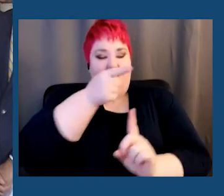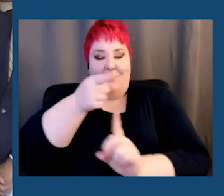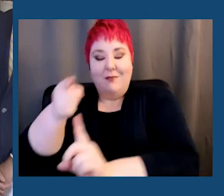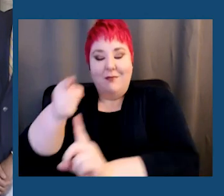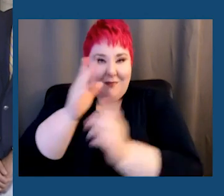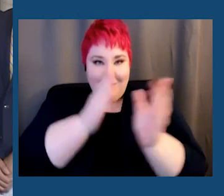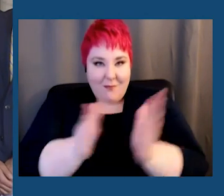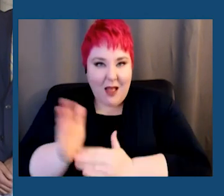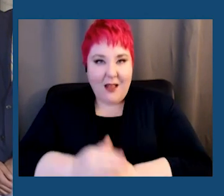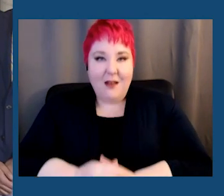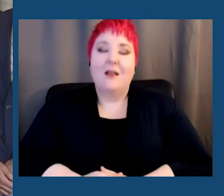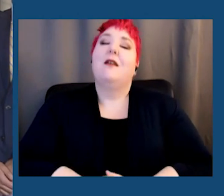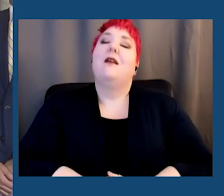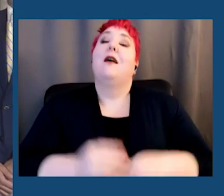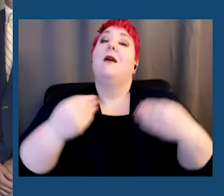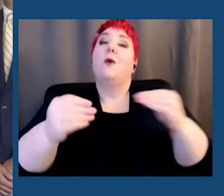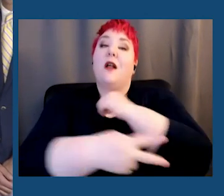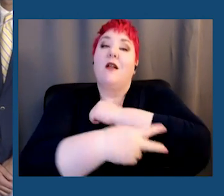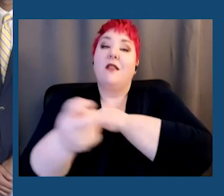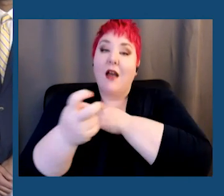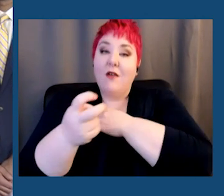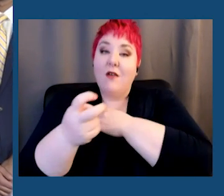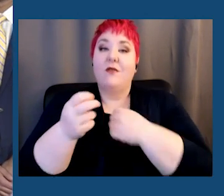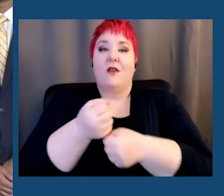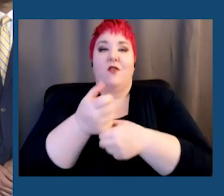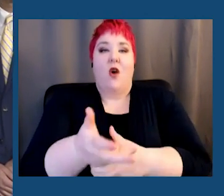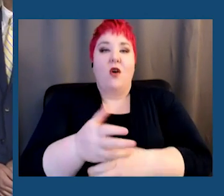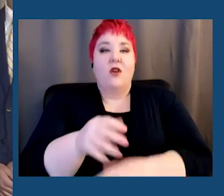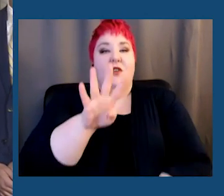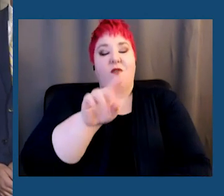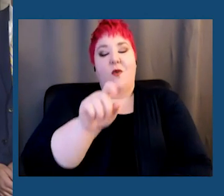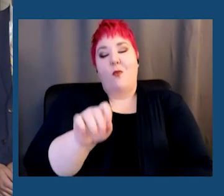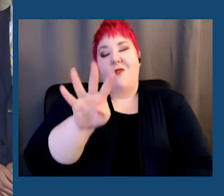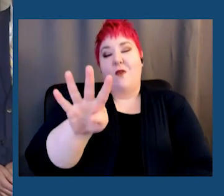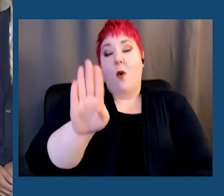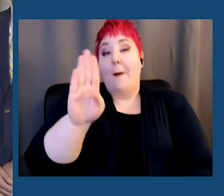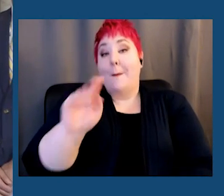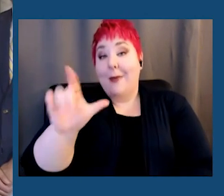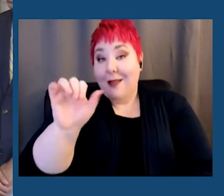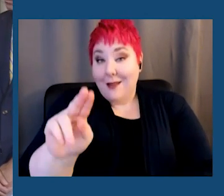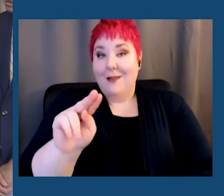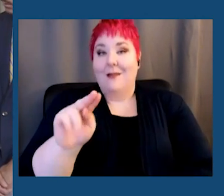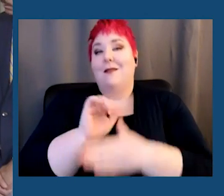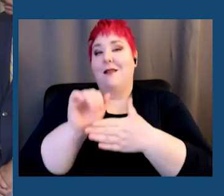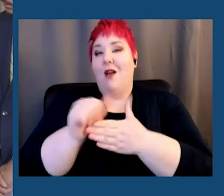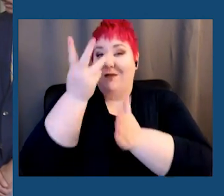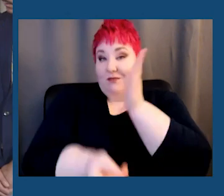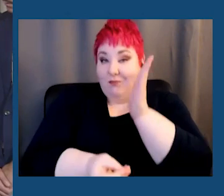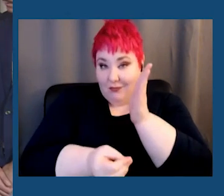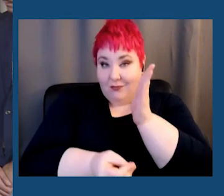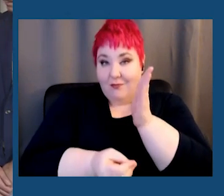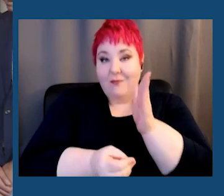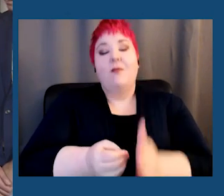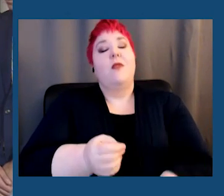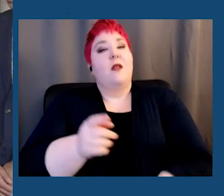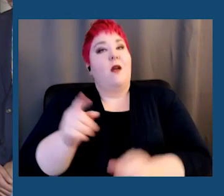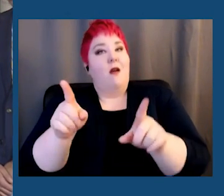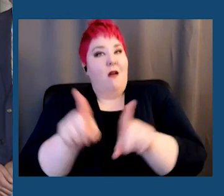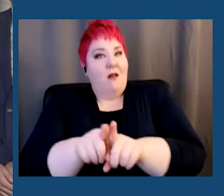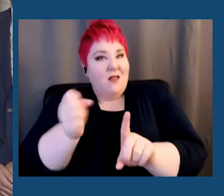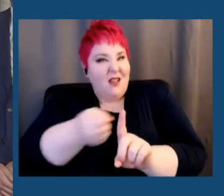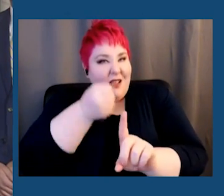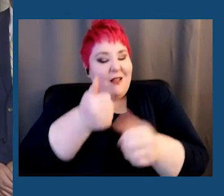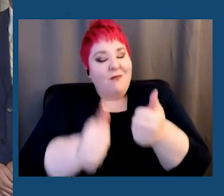theft caused an estimated $4.4 billion loss in revenue, it threatens our employees, communities, and